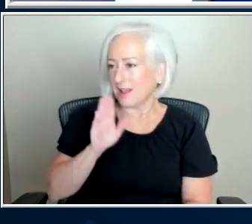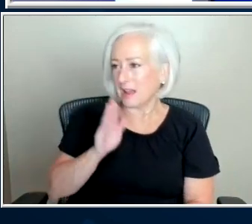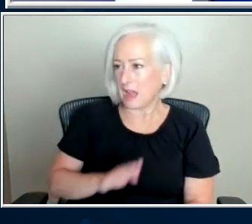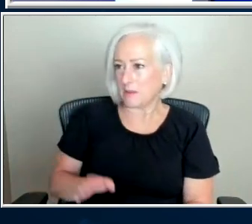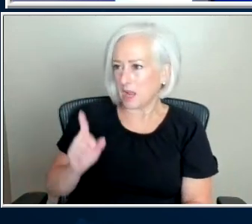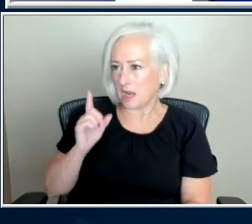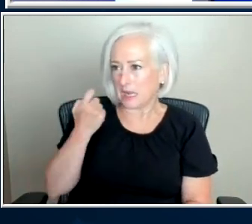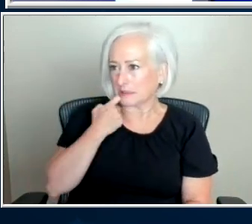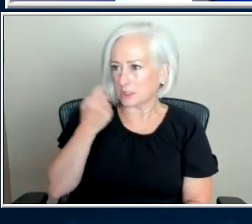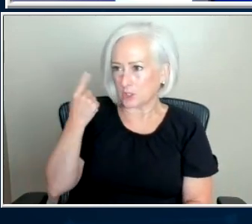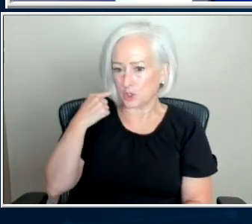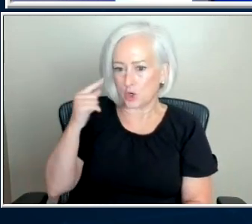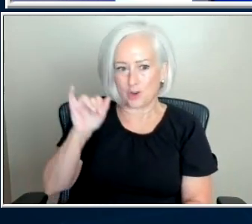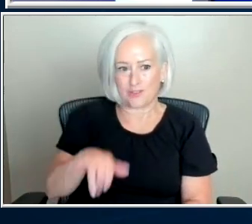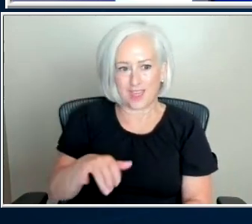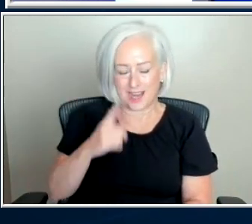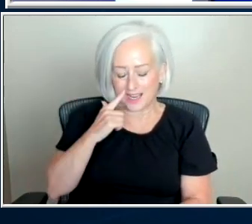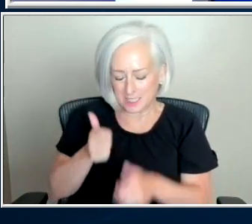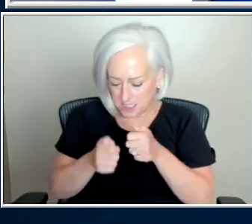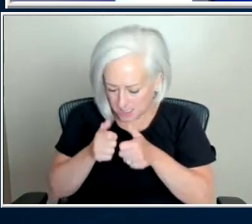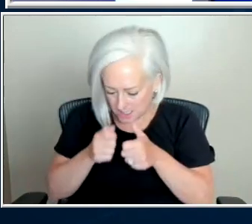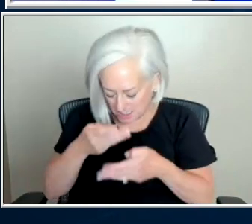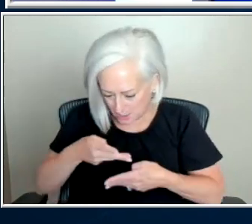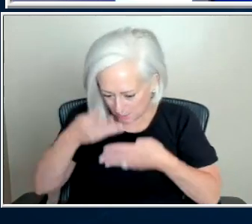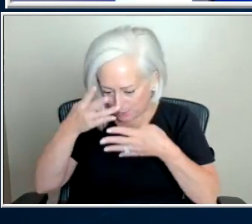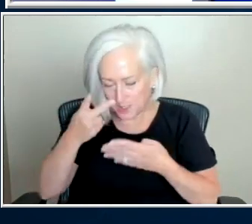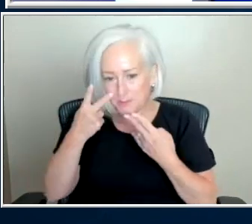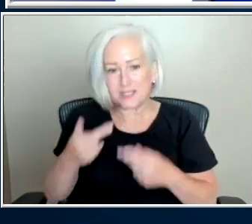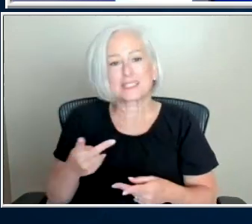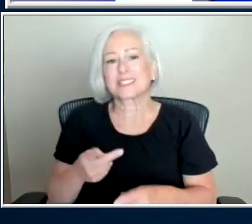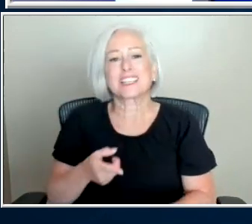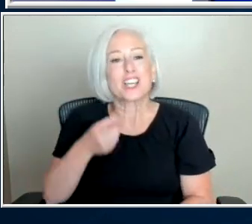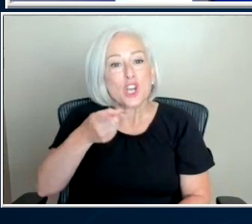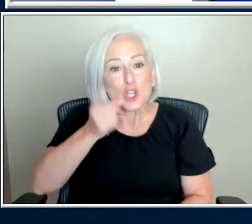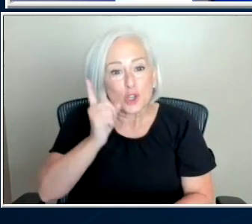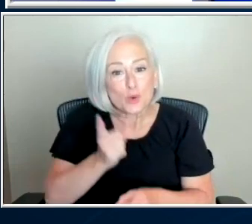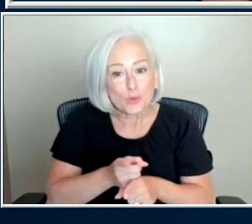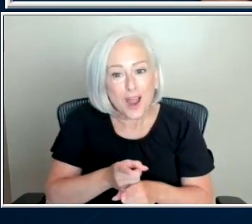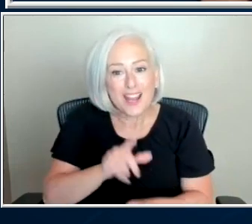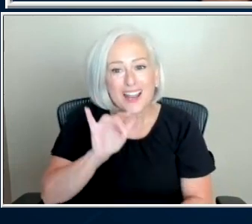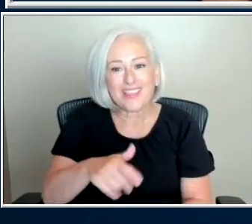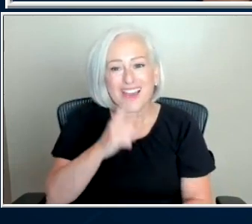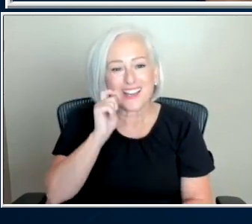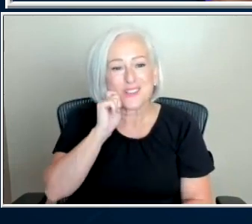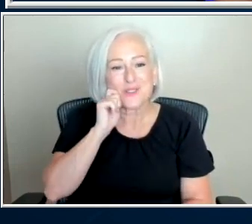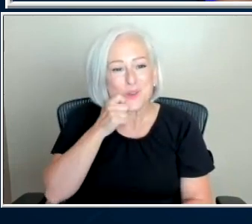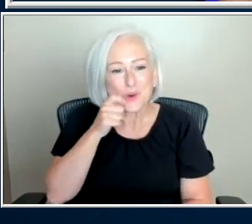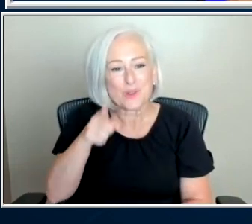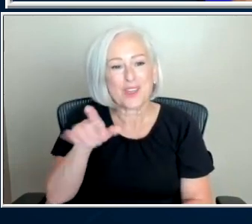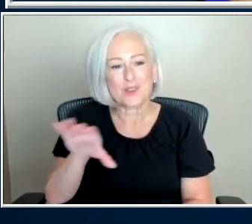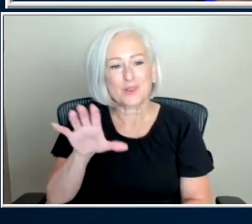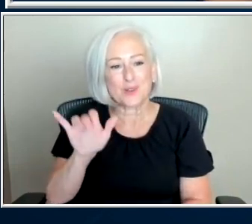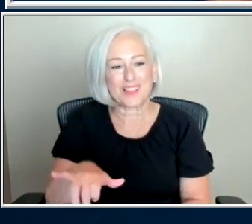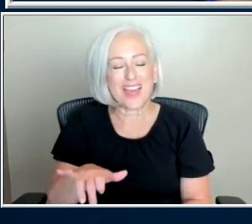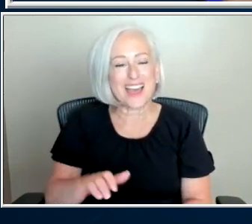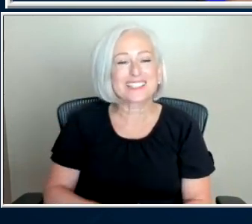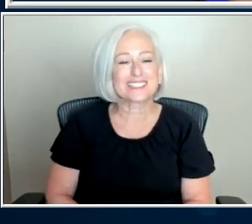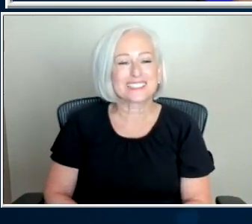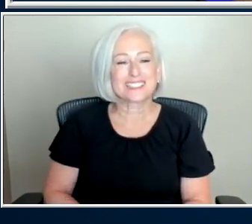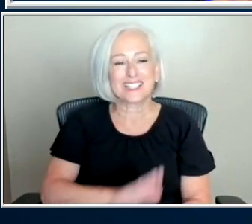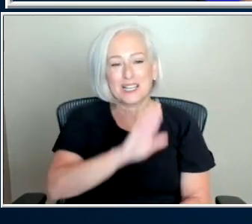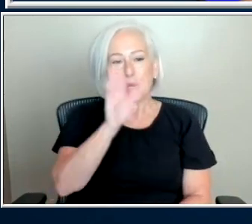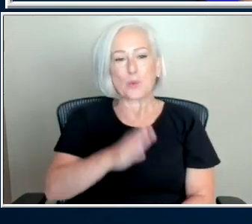got to Google it and find out. You must, because you're right. I think that is so cool you're doing that, because I think we never